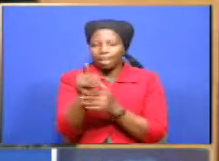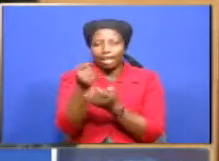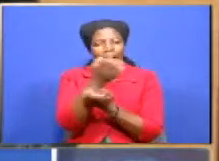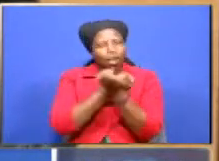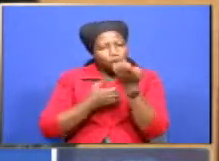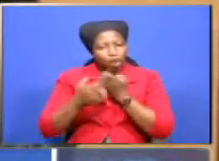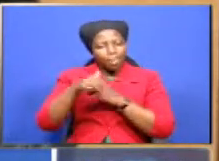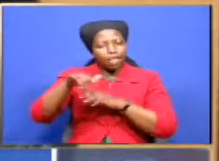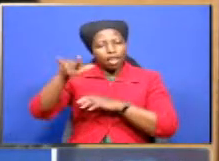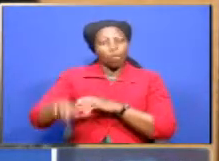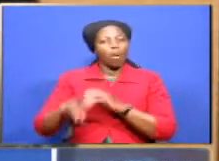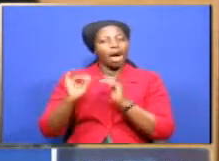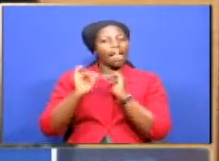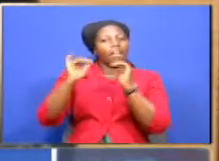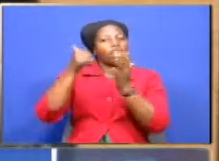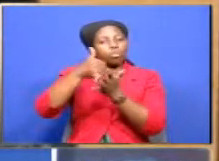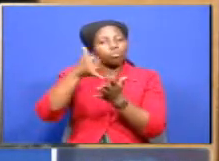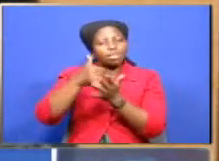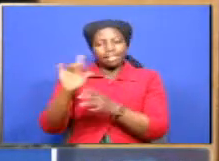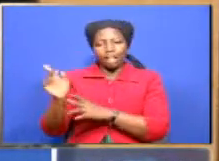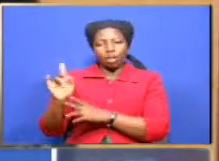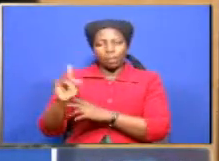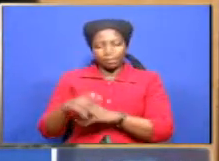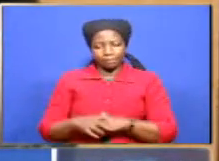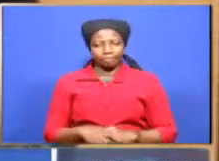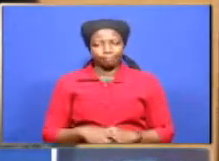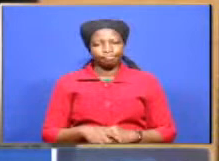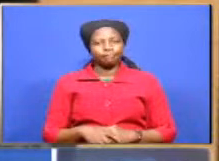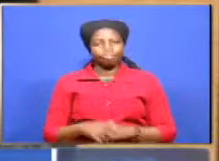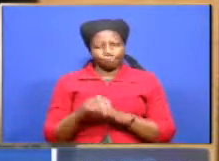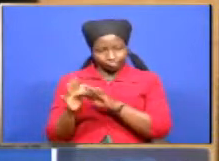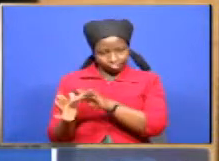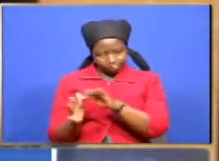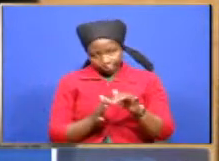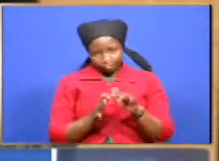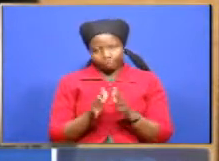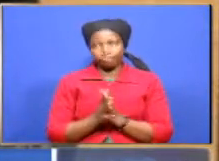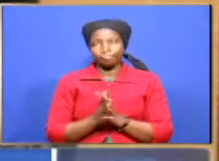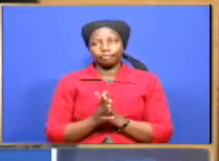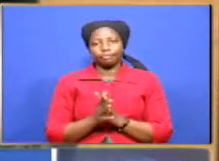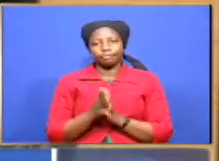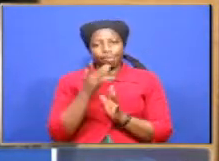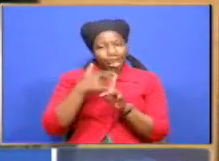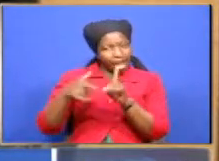the lower level, including up to Nairobi. And then these are in addition to now the tax